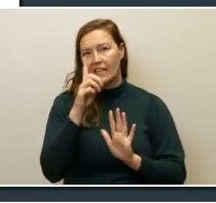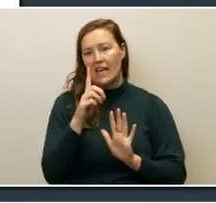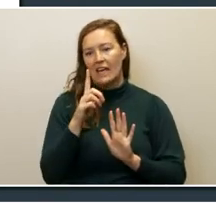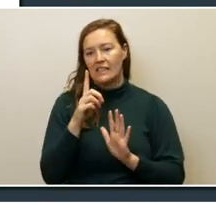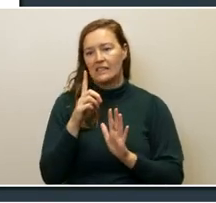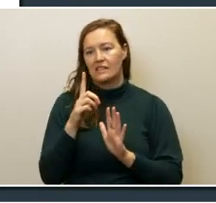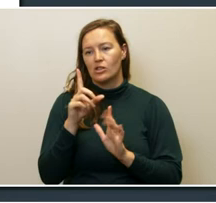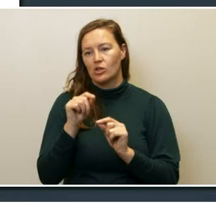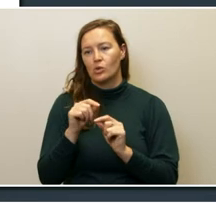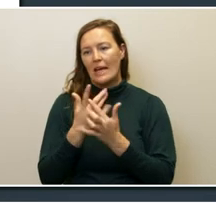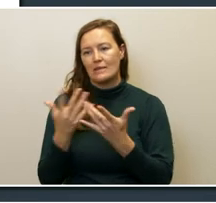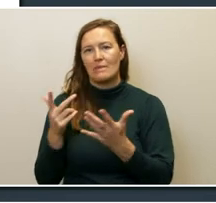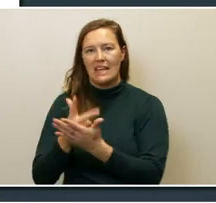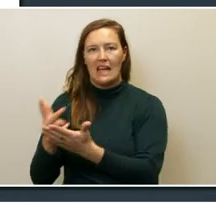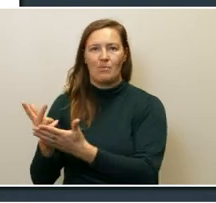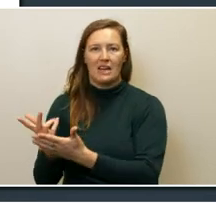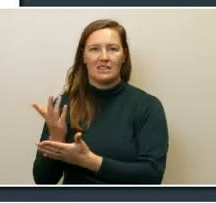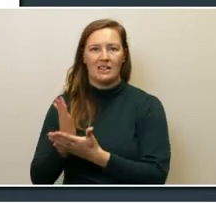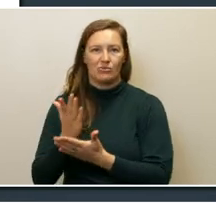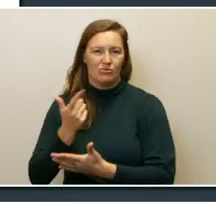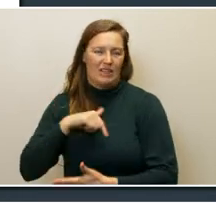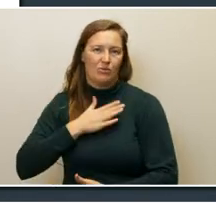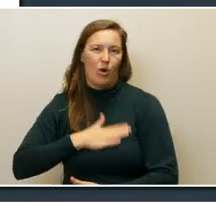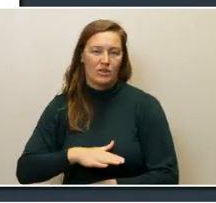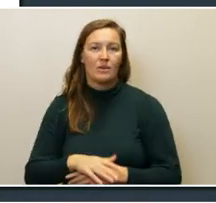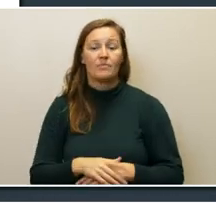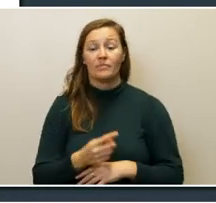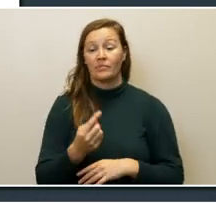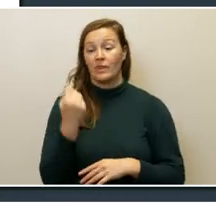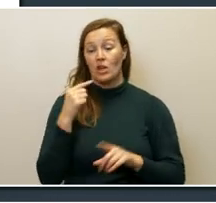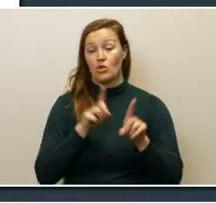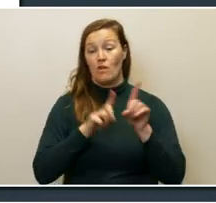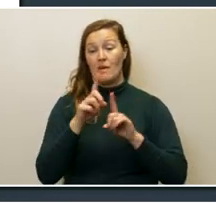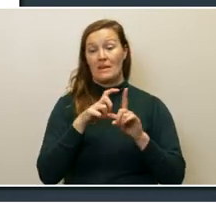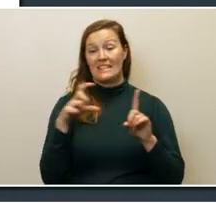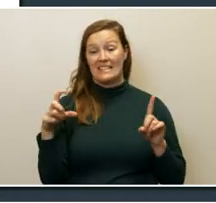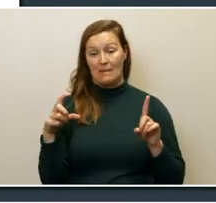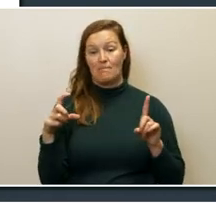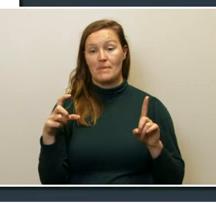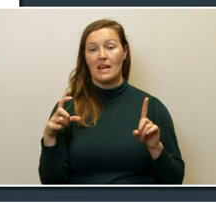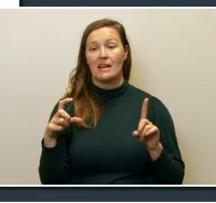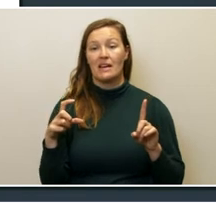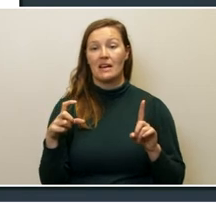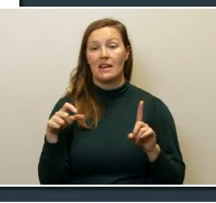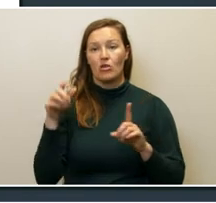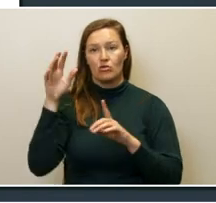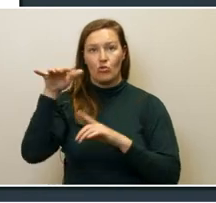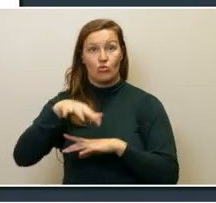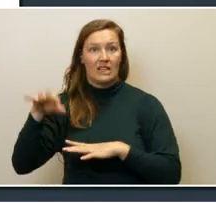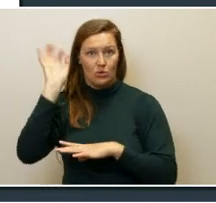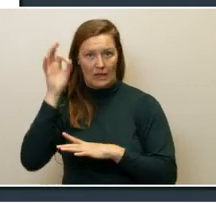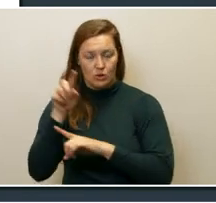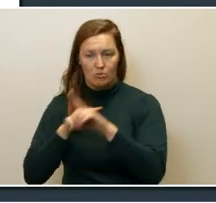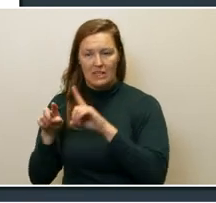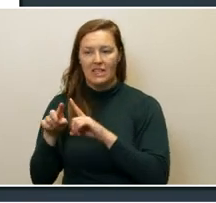the number of car parks we wanted to. At the meeting in November, December, in the regional council one, the officer